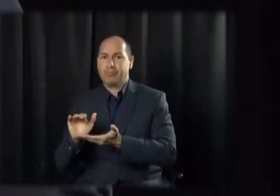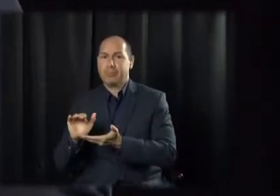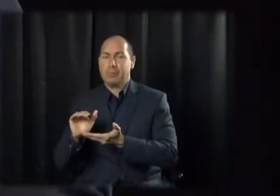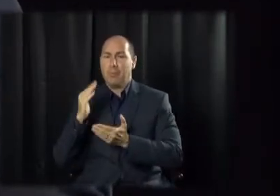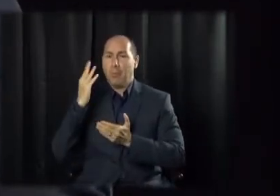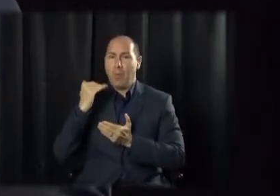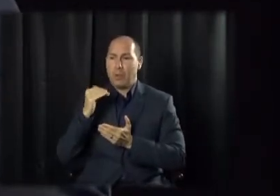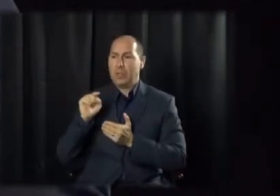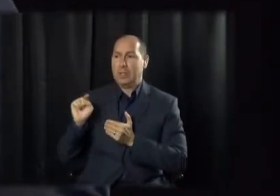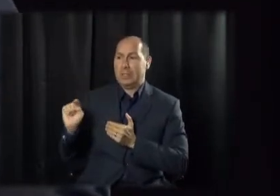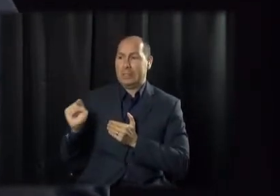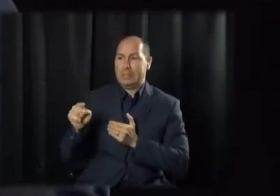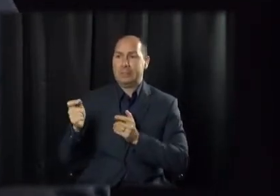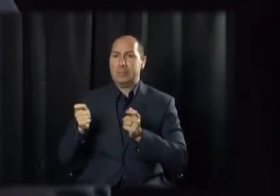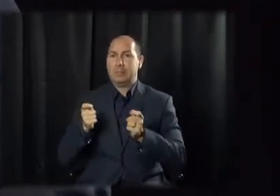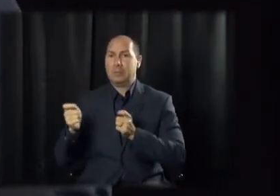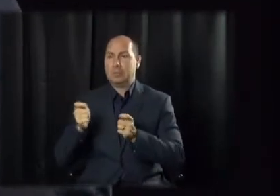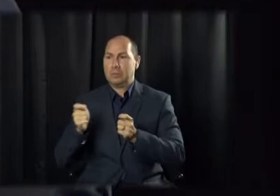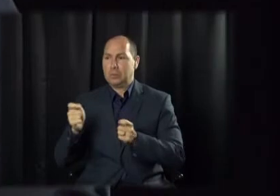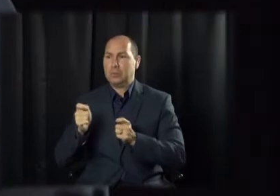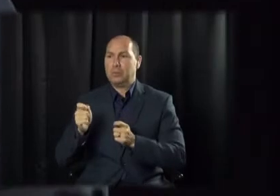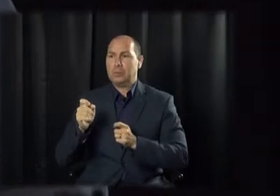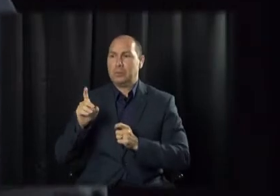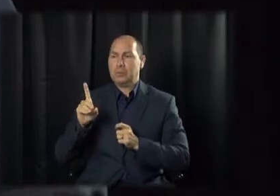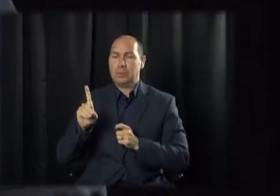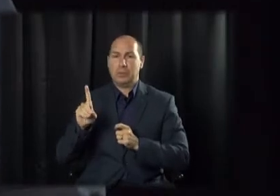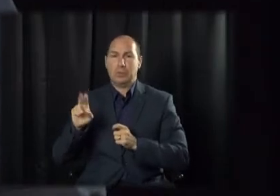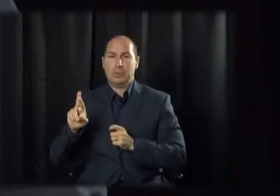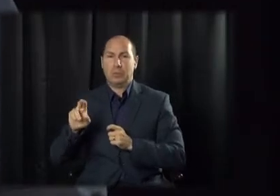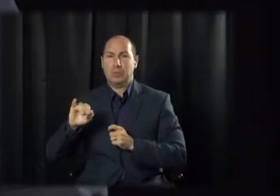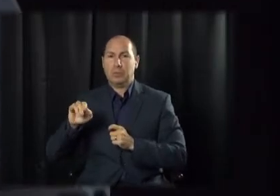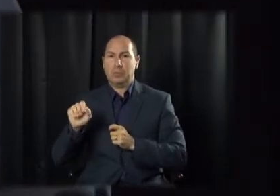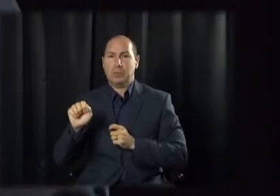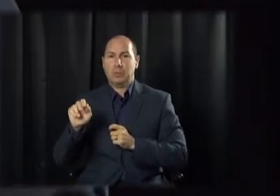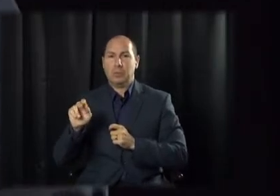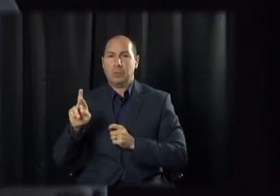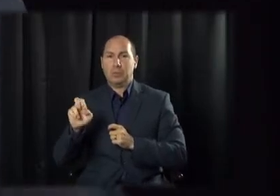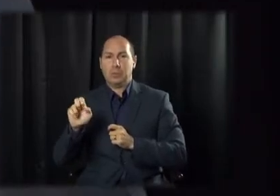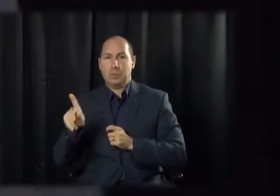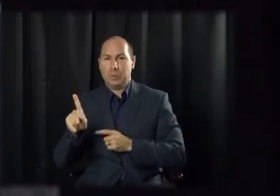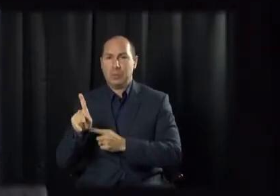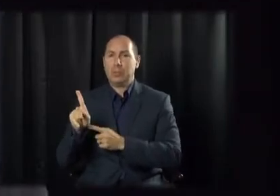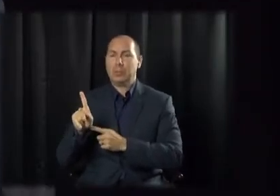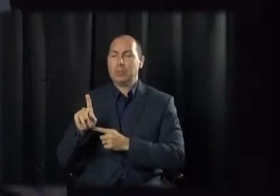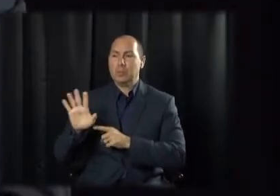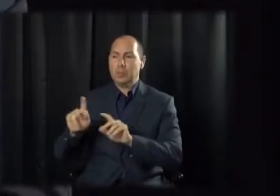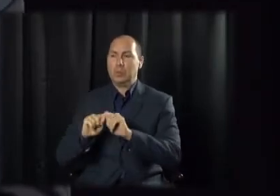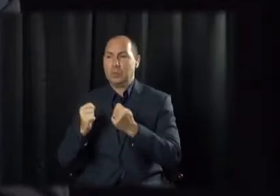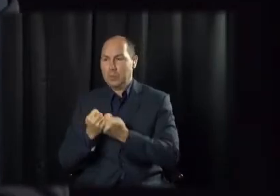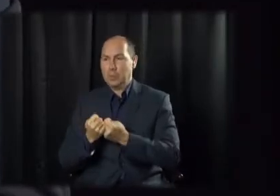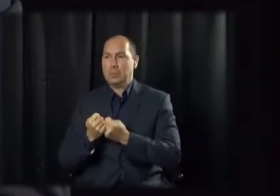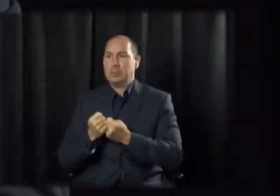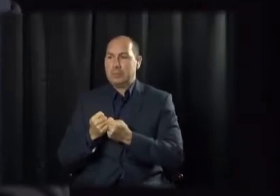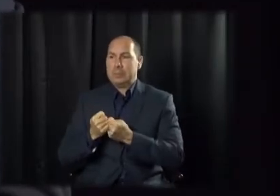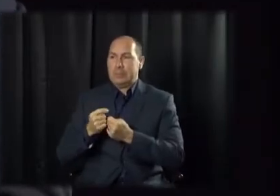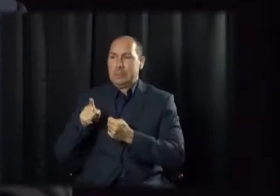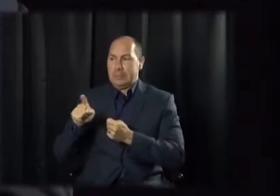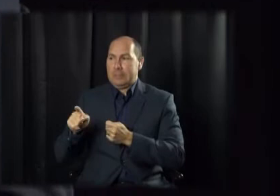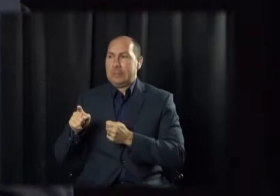leadership taken by Dr. Haddock and by his team and the implementation of distance learning.